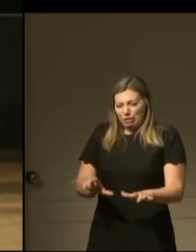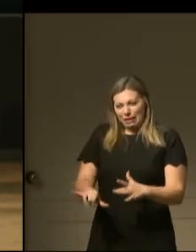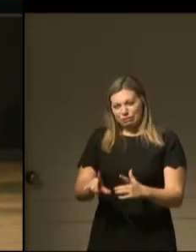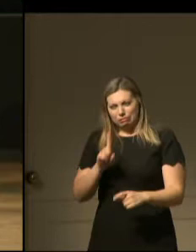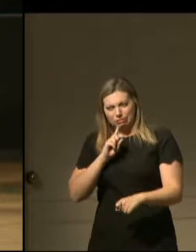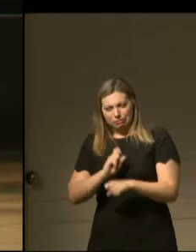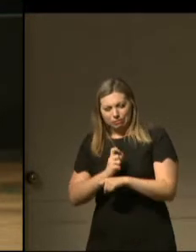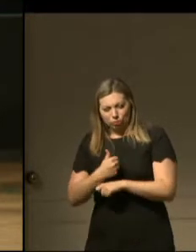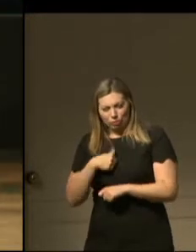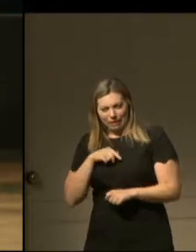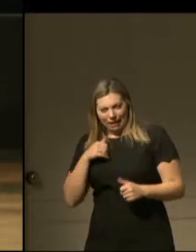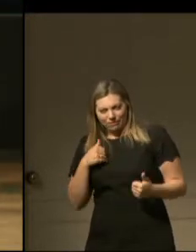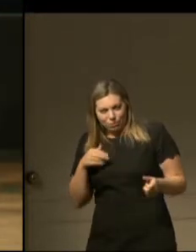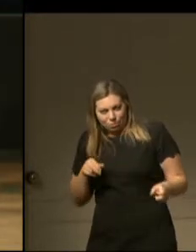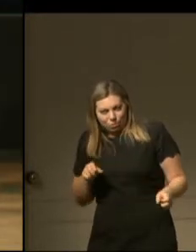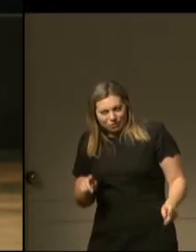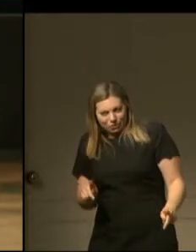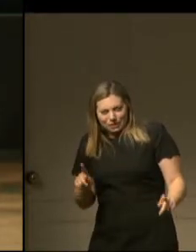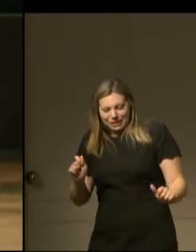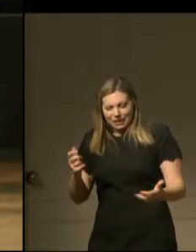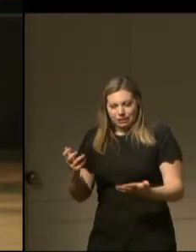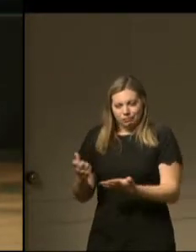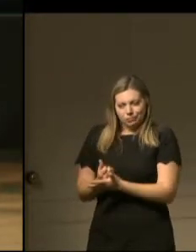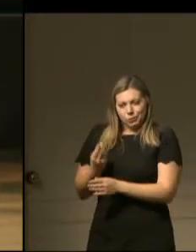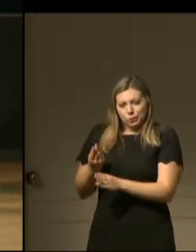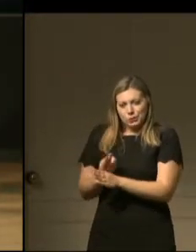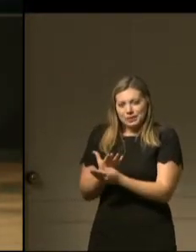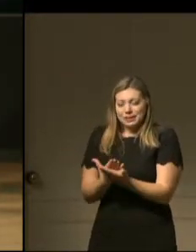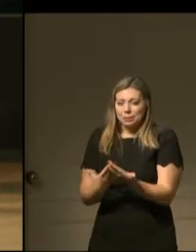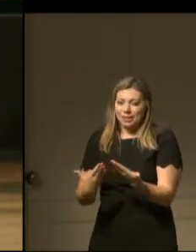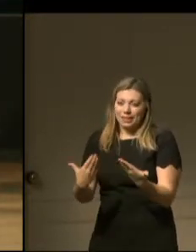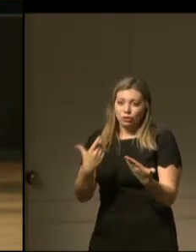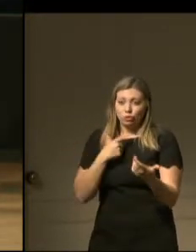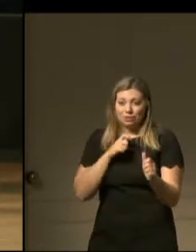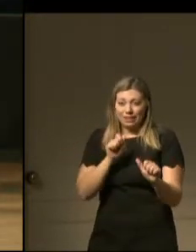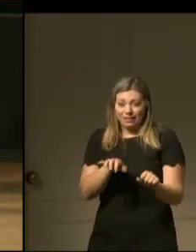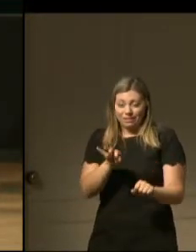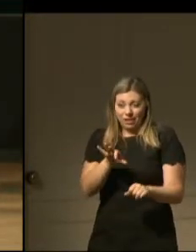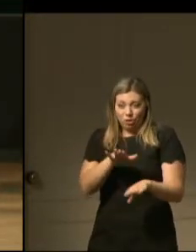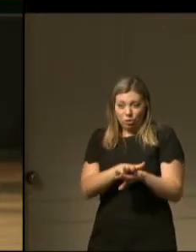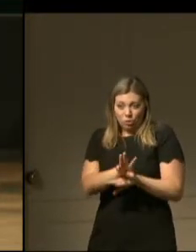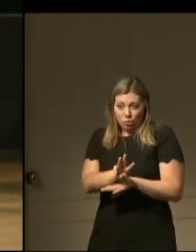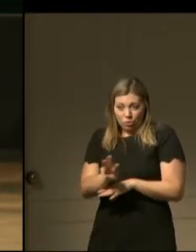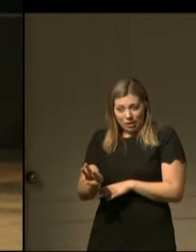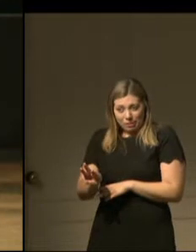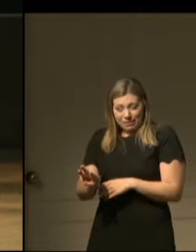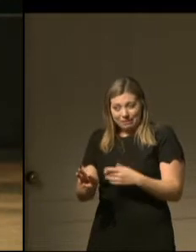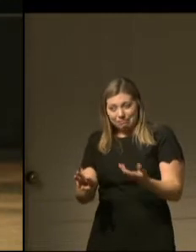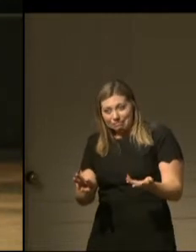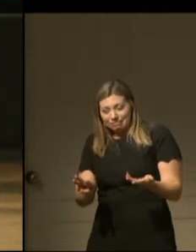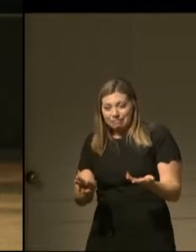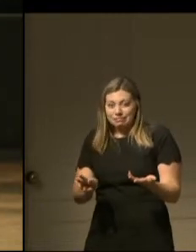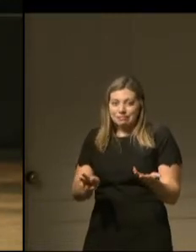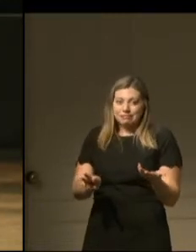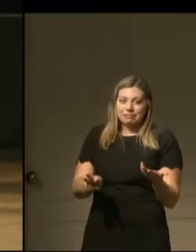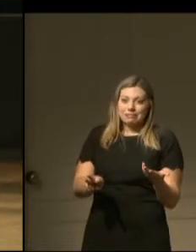actually have permission to use some of the pieces that we can find on your sites? And